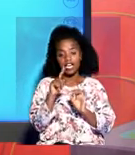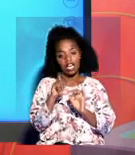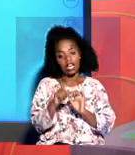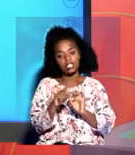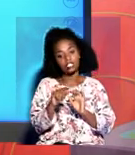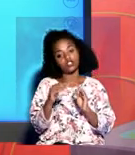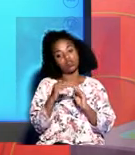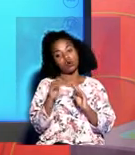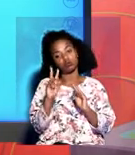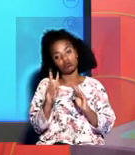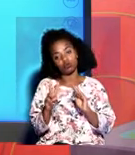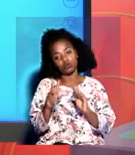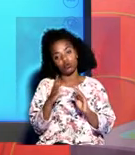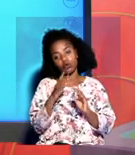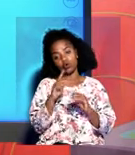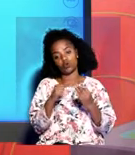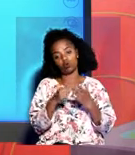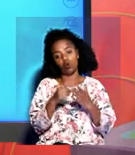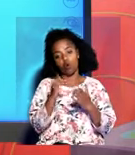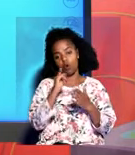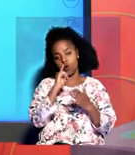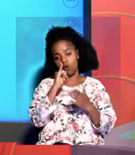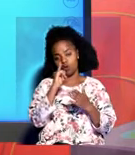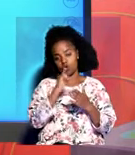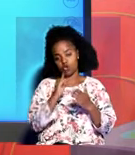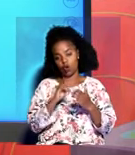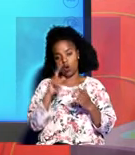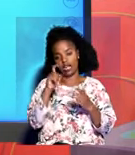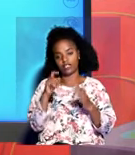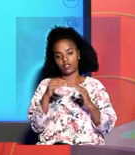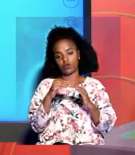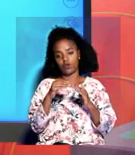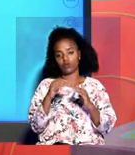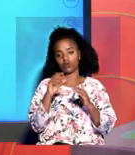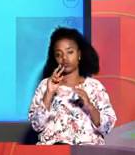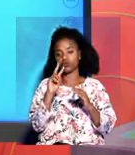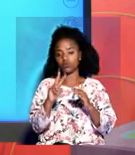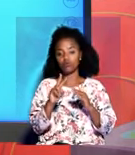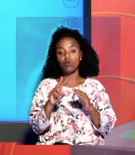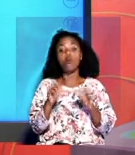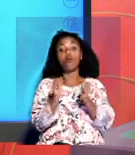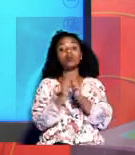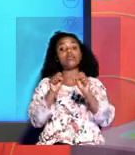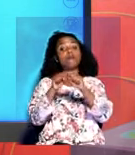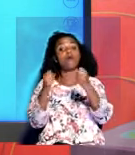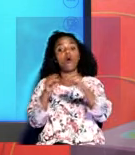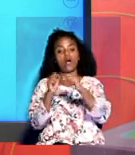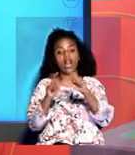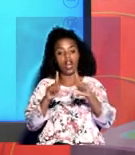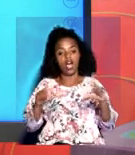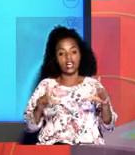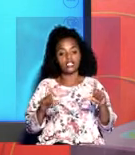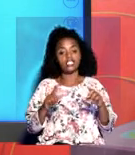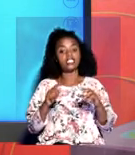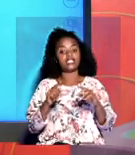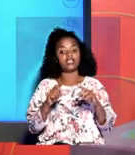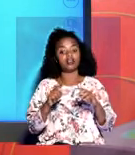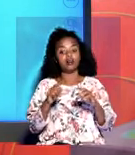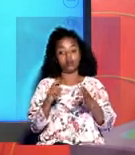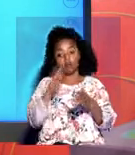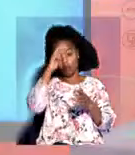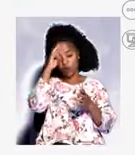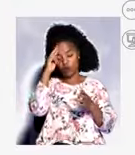to 2. So, draw the vertical line x equals to 2 with a broken line since it does not cross that